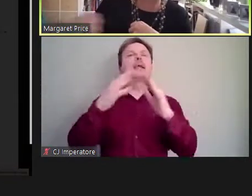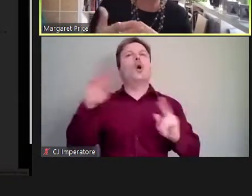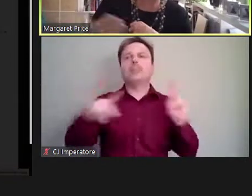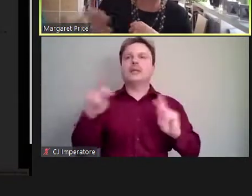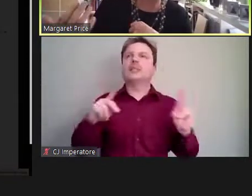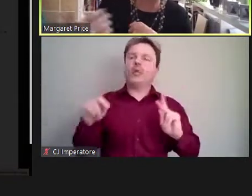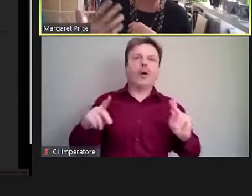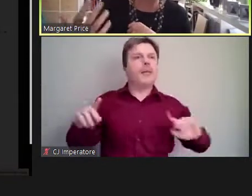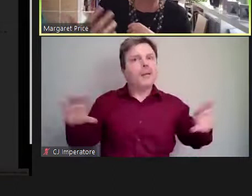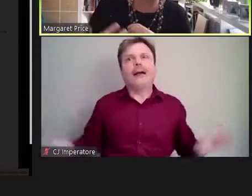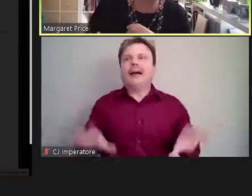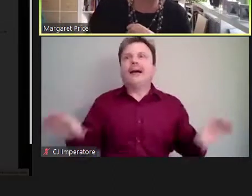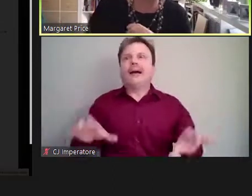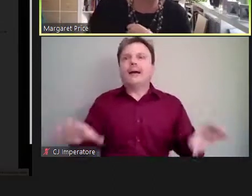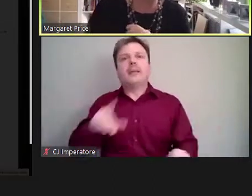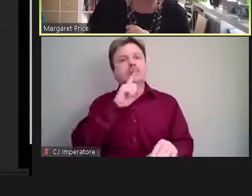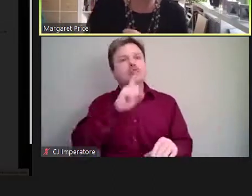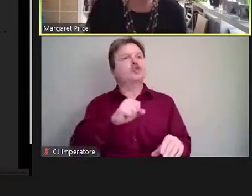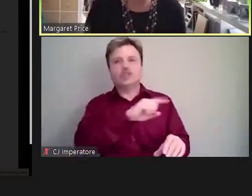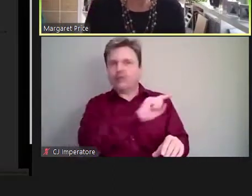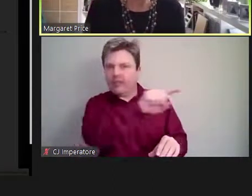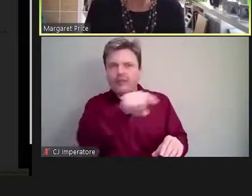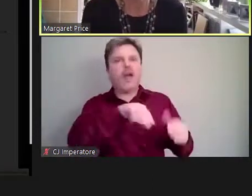ensure that everybody else's access is working.